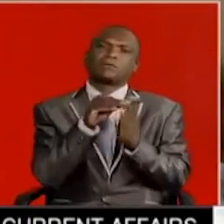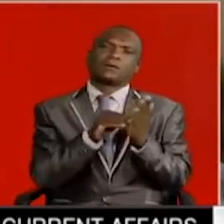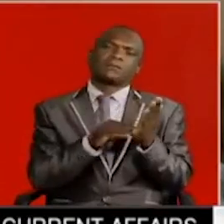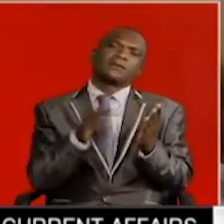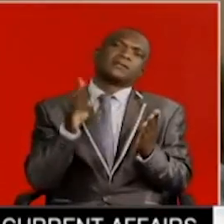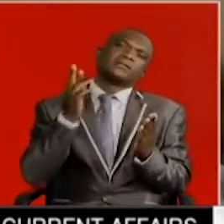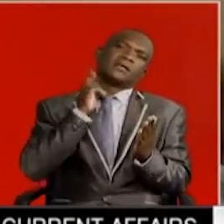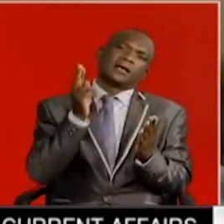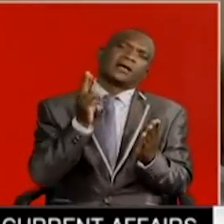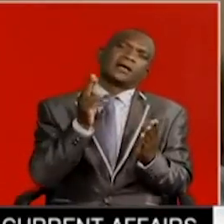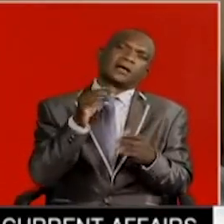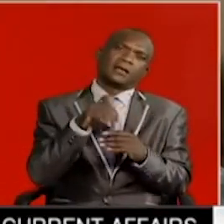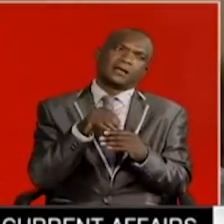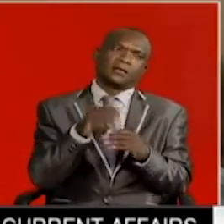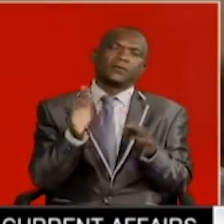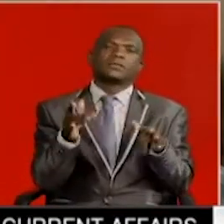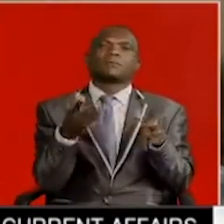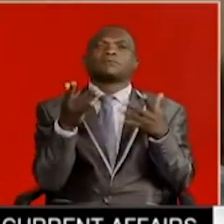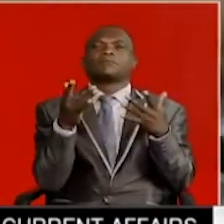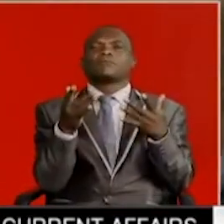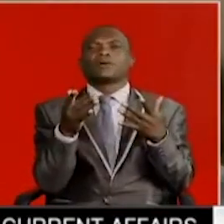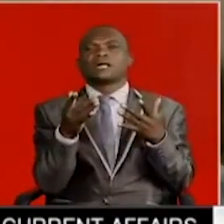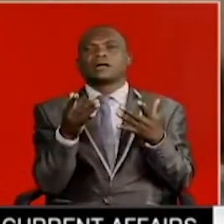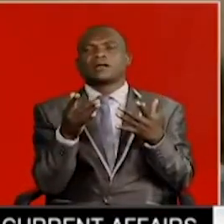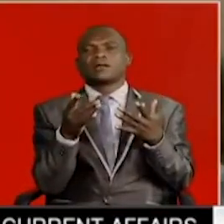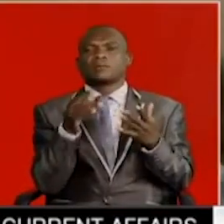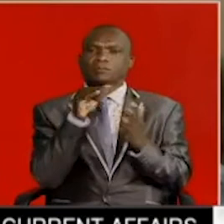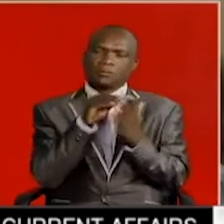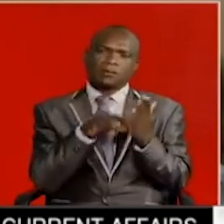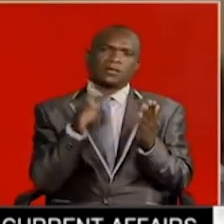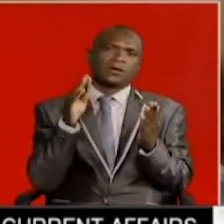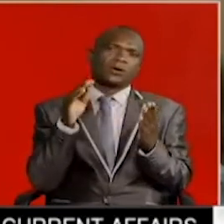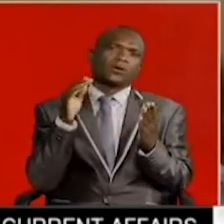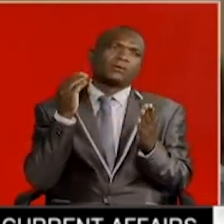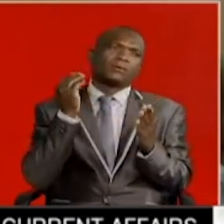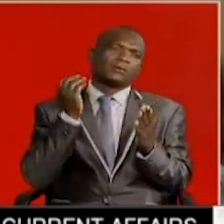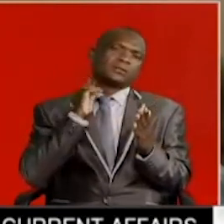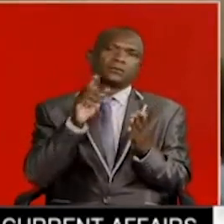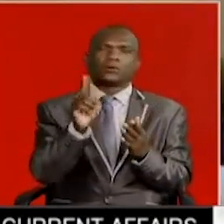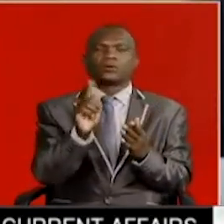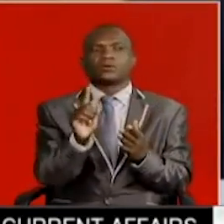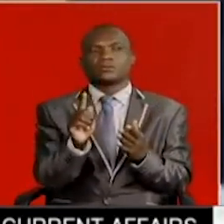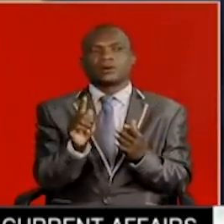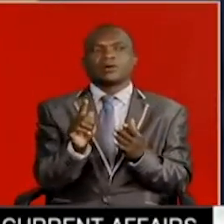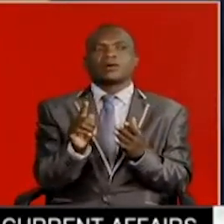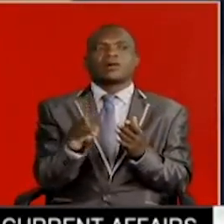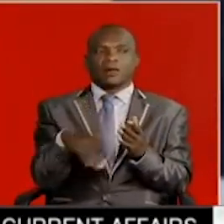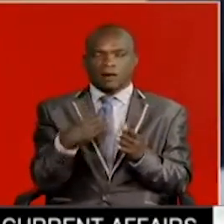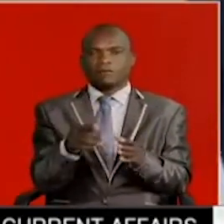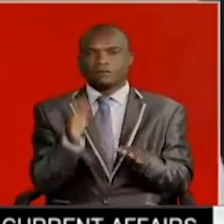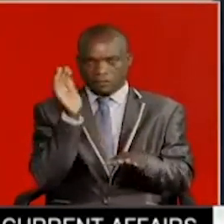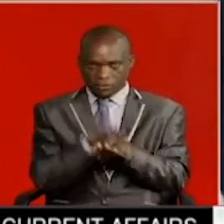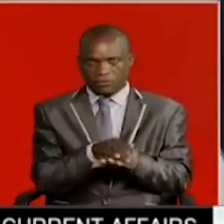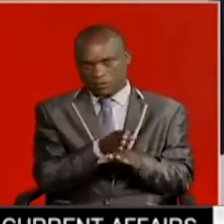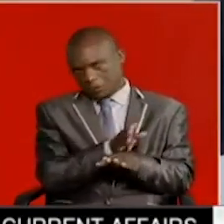on the social media, and at the same time, you'll be the first person to go, where is the vaccination? Where